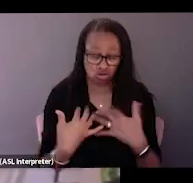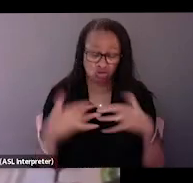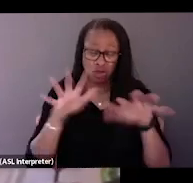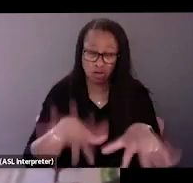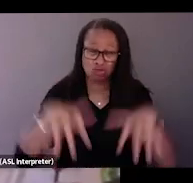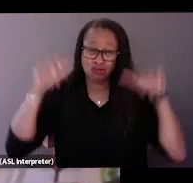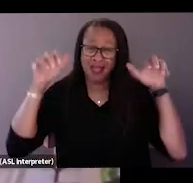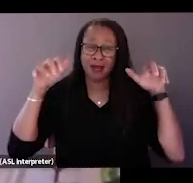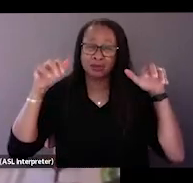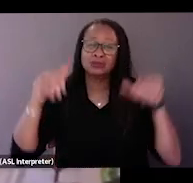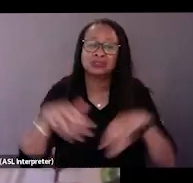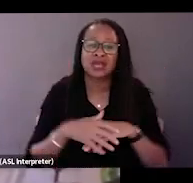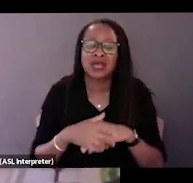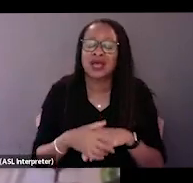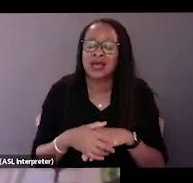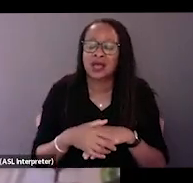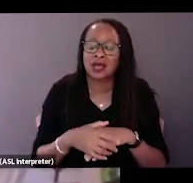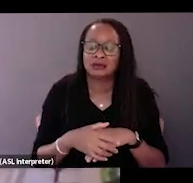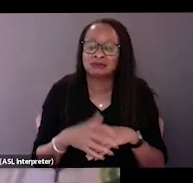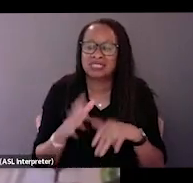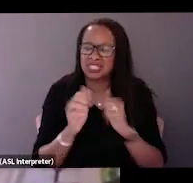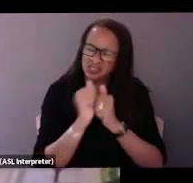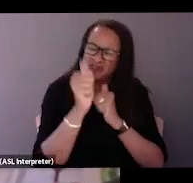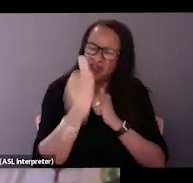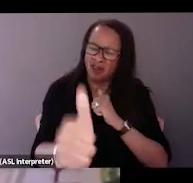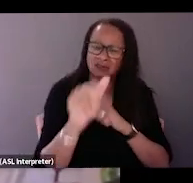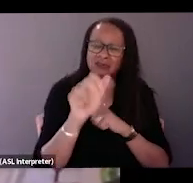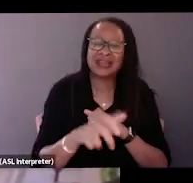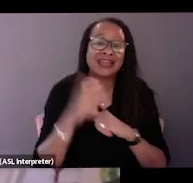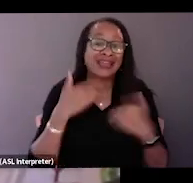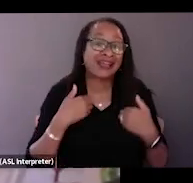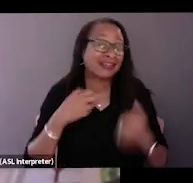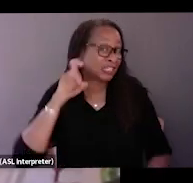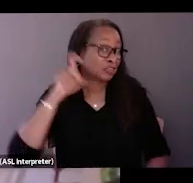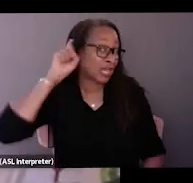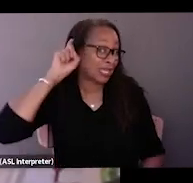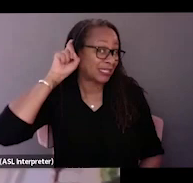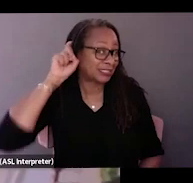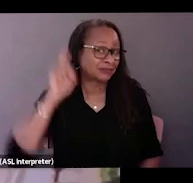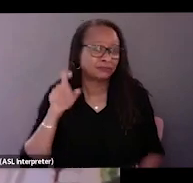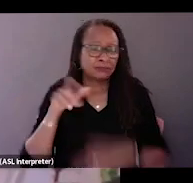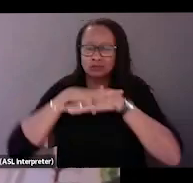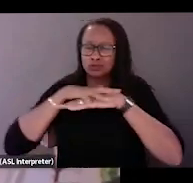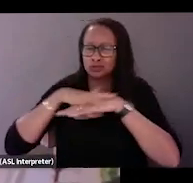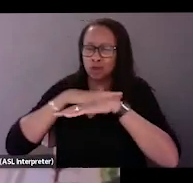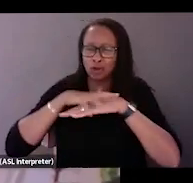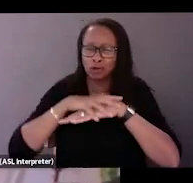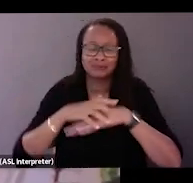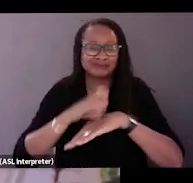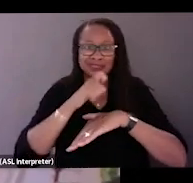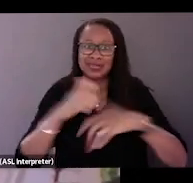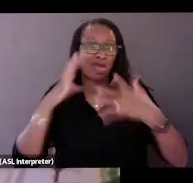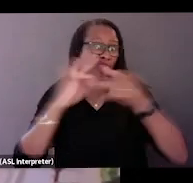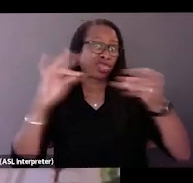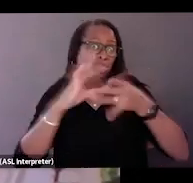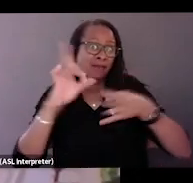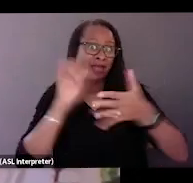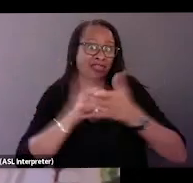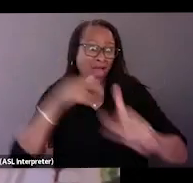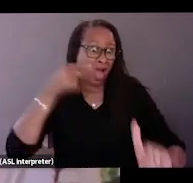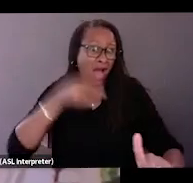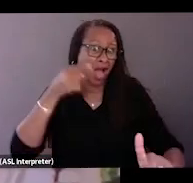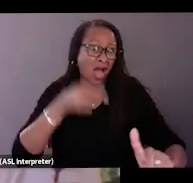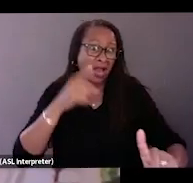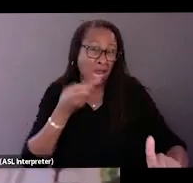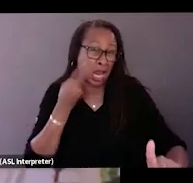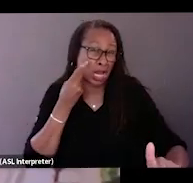hearing aids. And it was subtle. It wasn't like you didn't make a big deal about it, but you were on him for